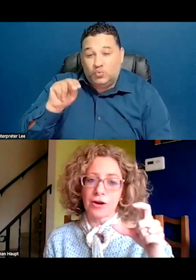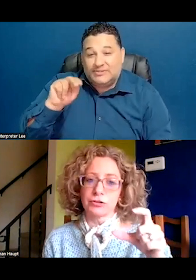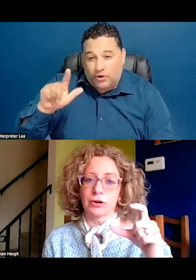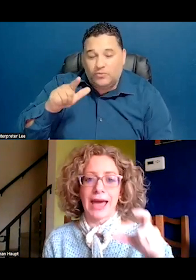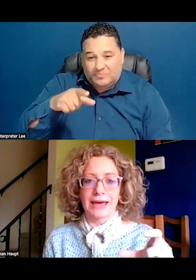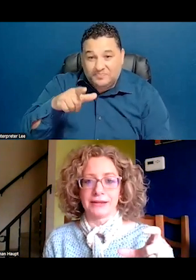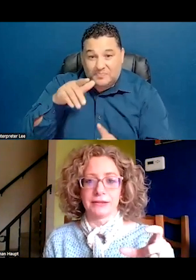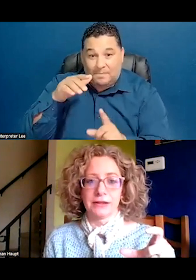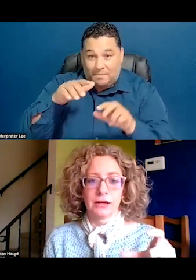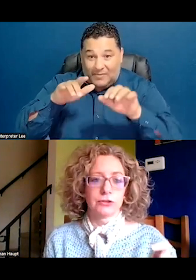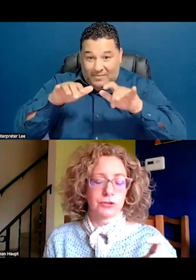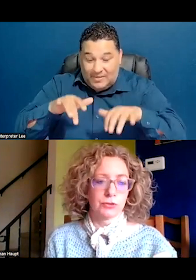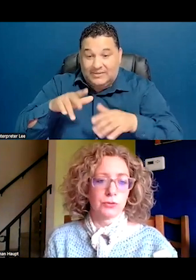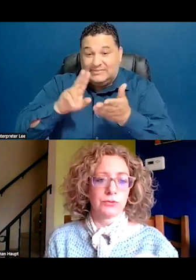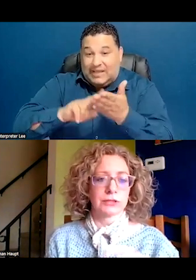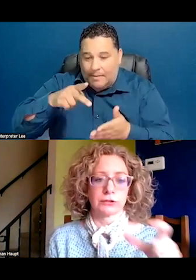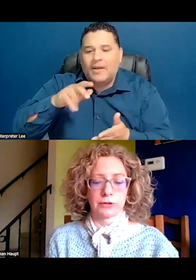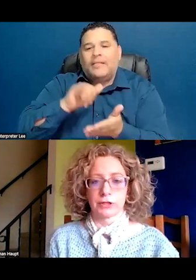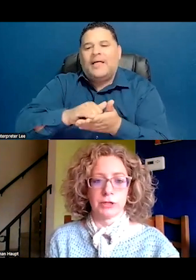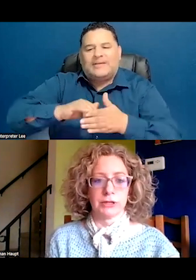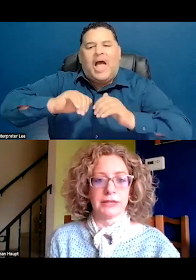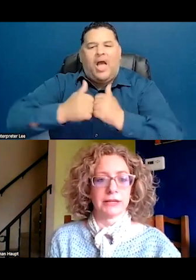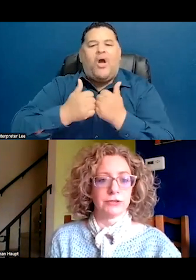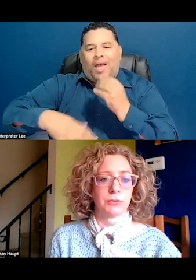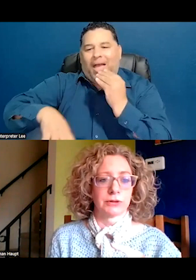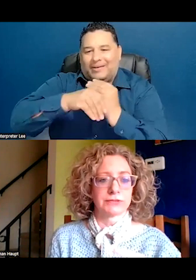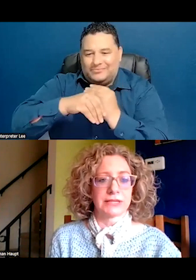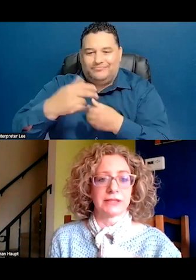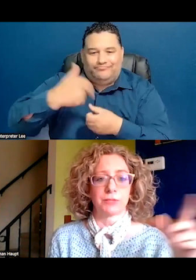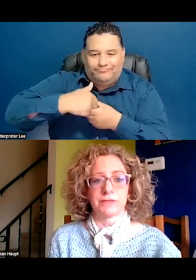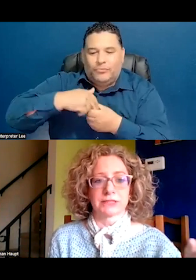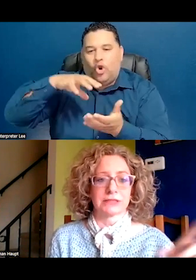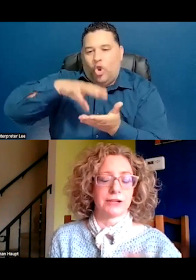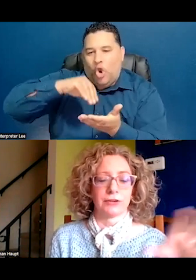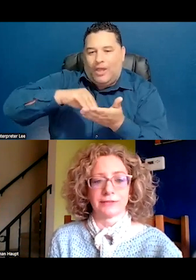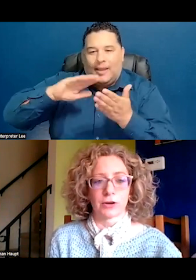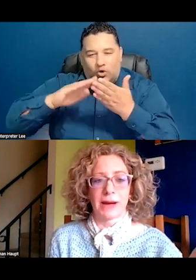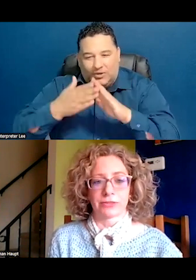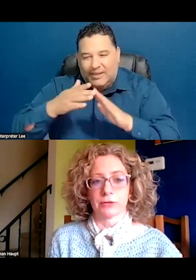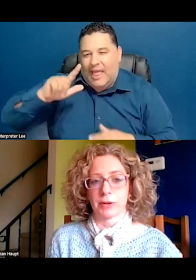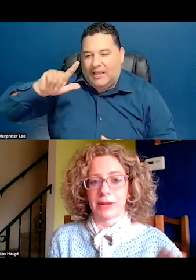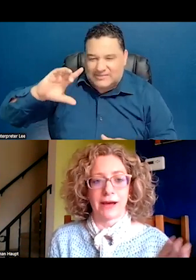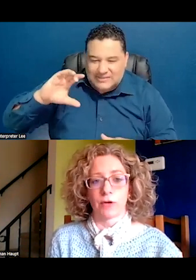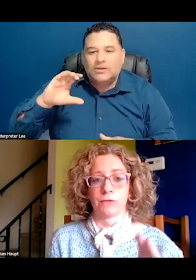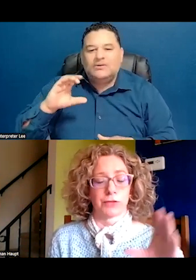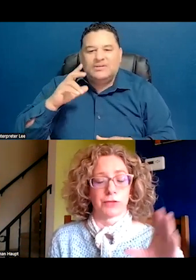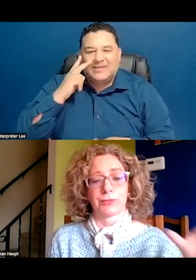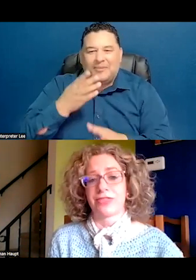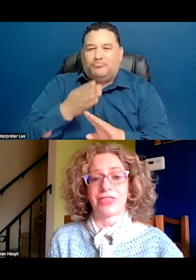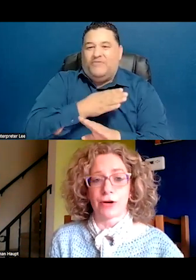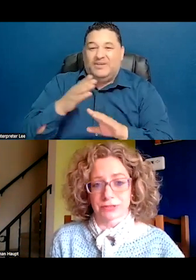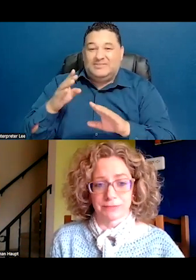that's how you're added to this learning community. And you would have seen in the previous slide, you don't have to go back there, but we have